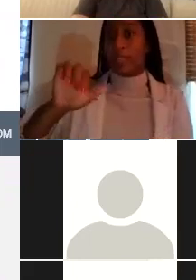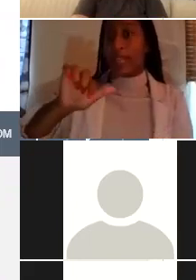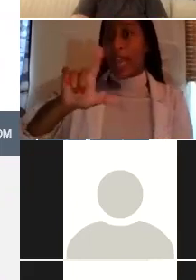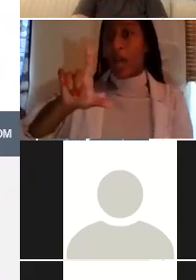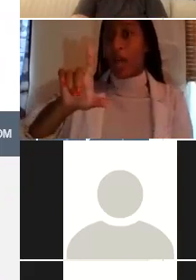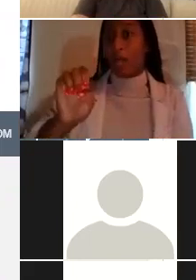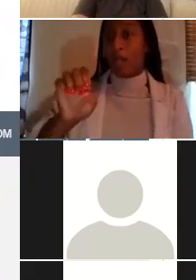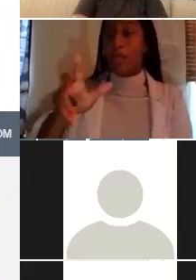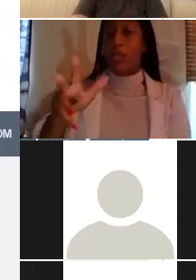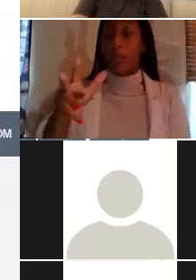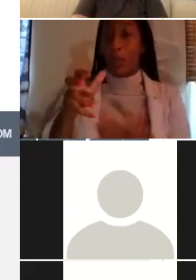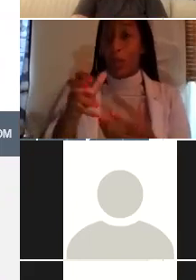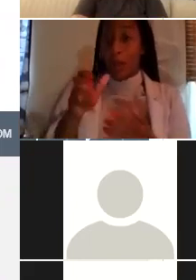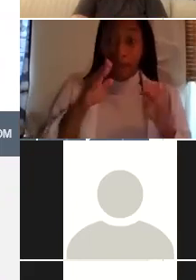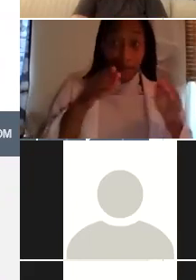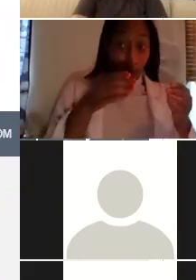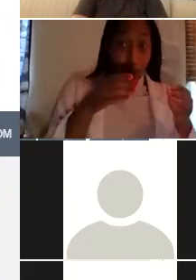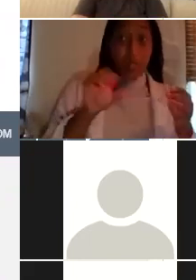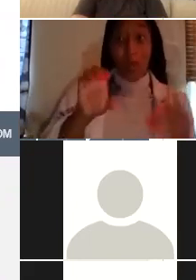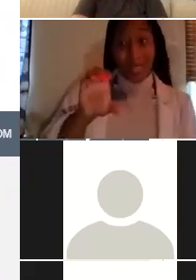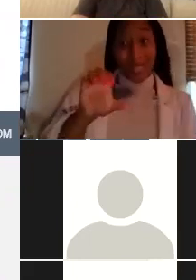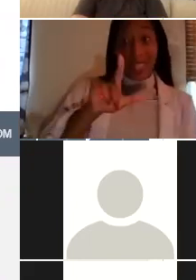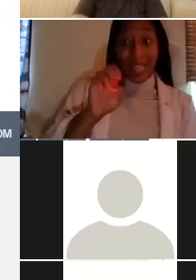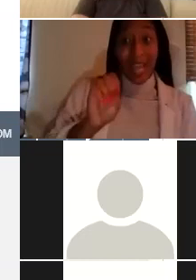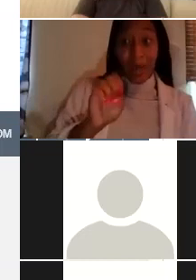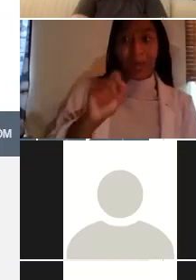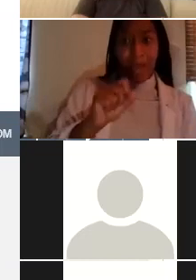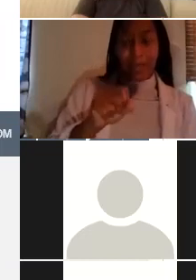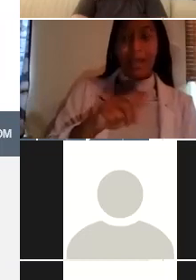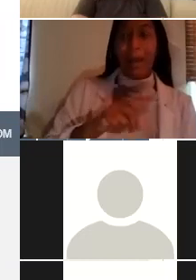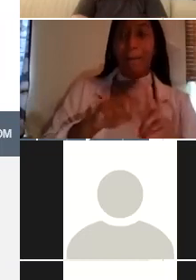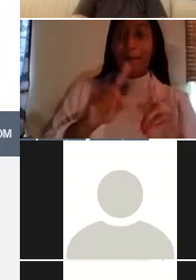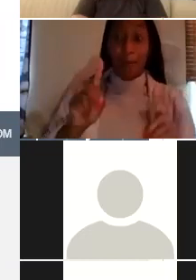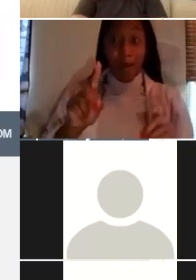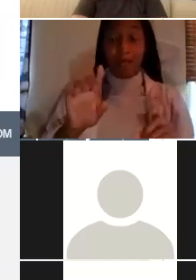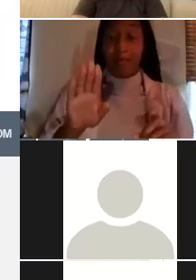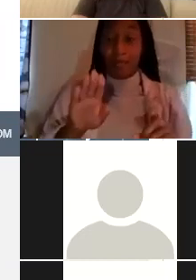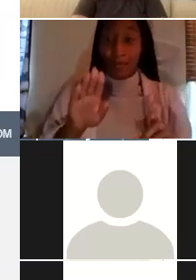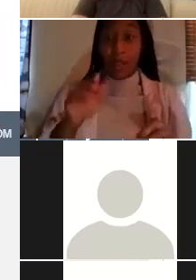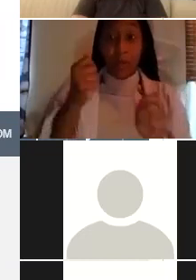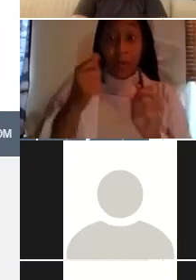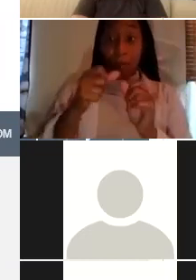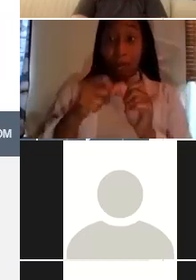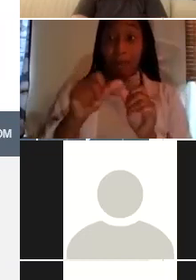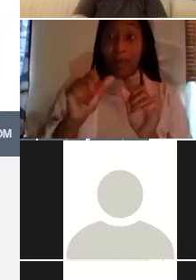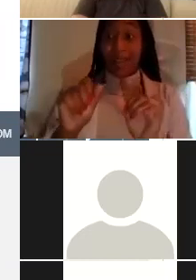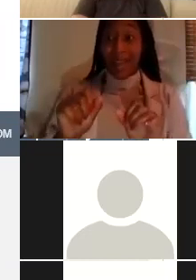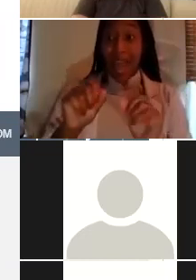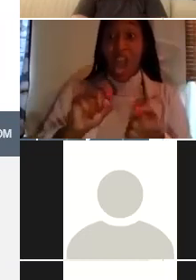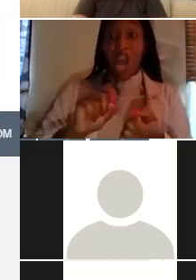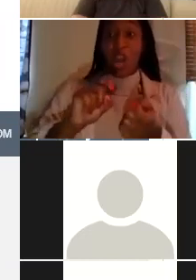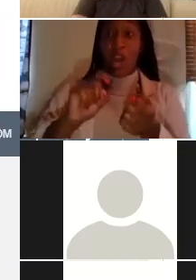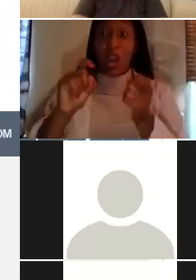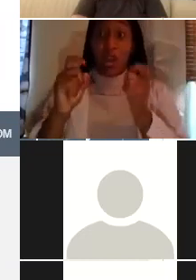converting from one temperature scale to another, um, you can just use a unit converter to